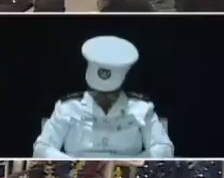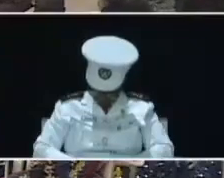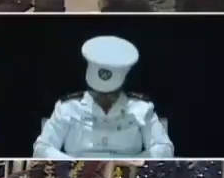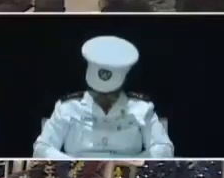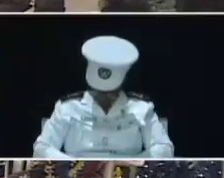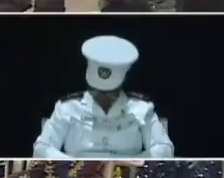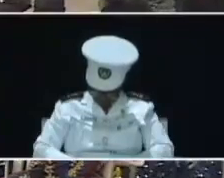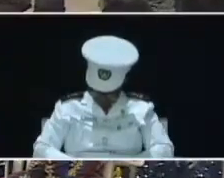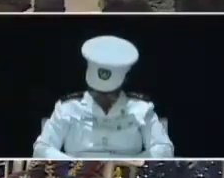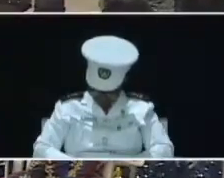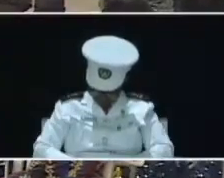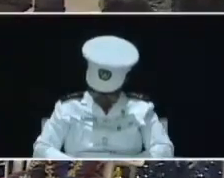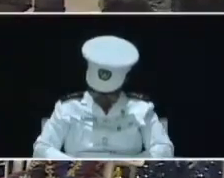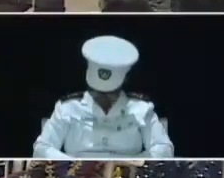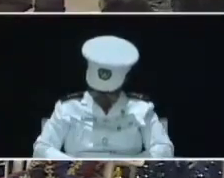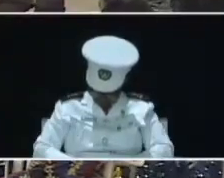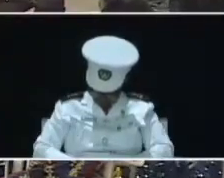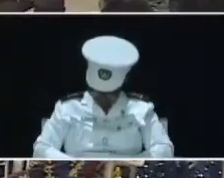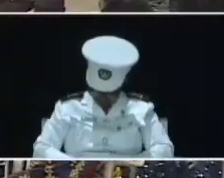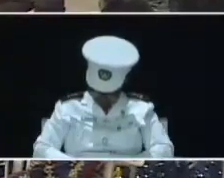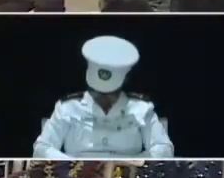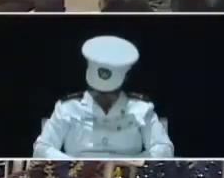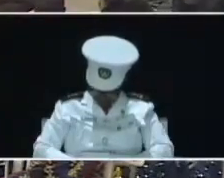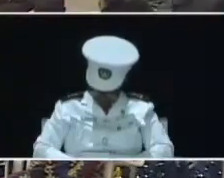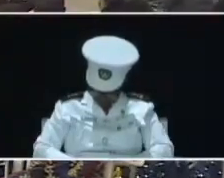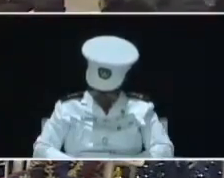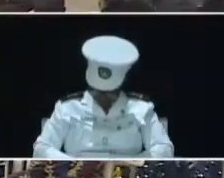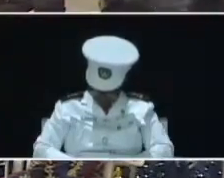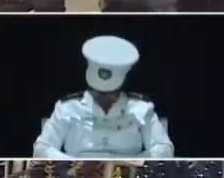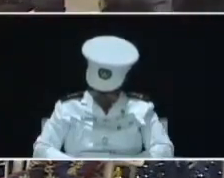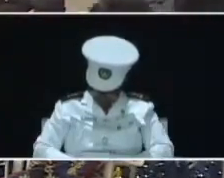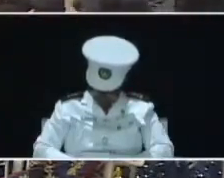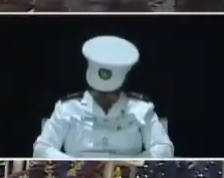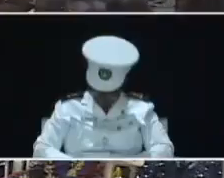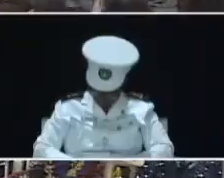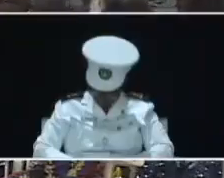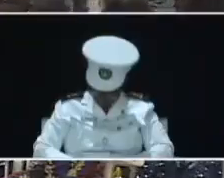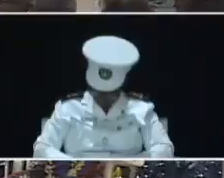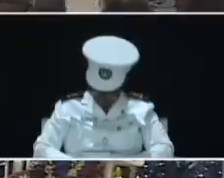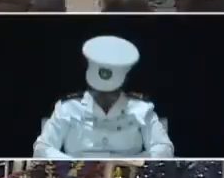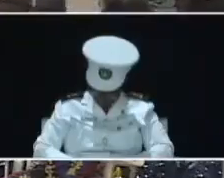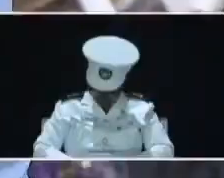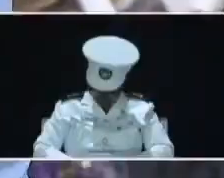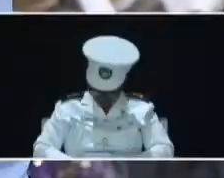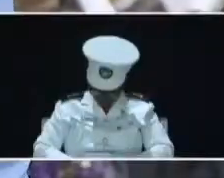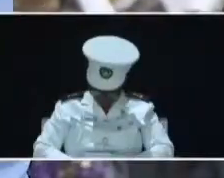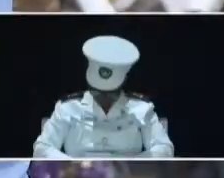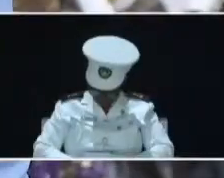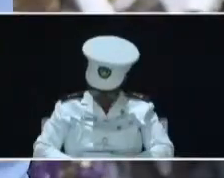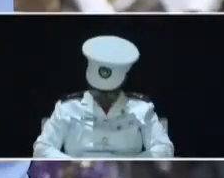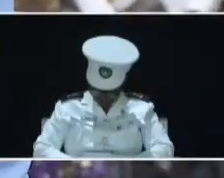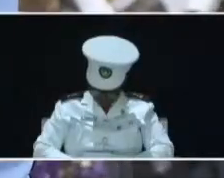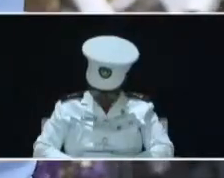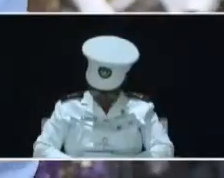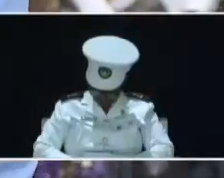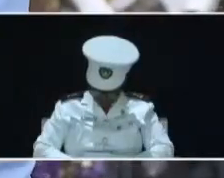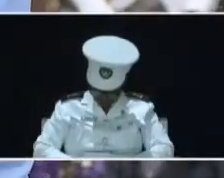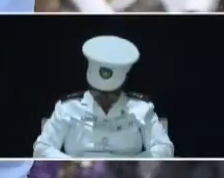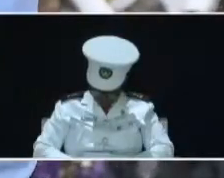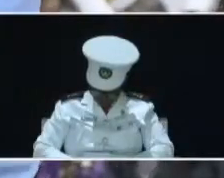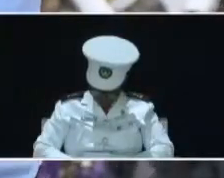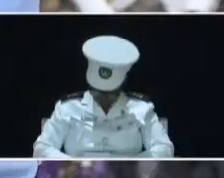Thank you, Father. Th- Thank you,